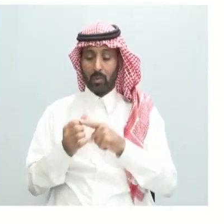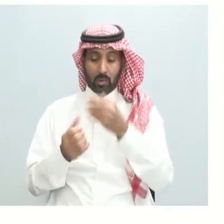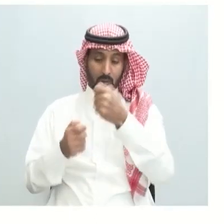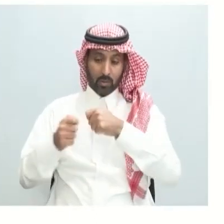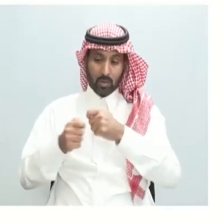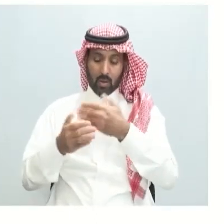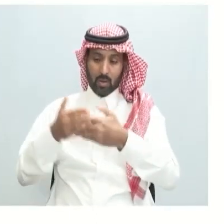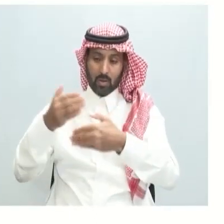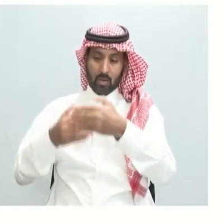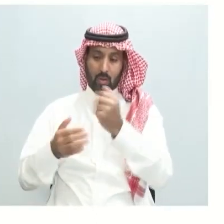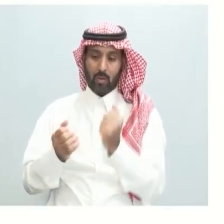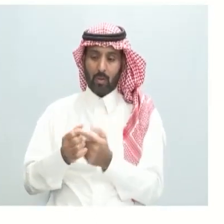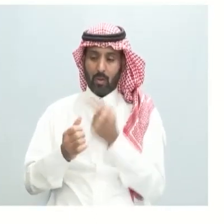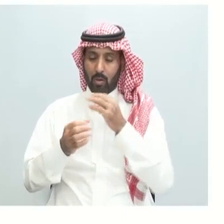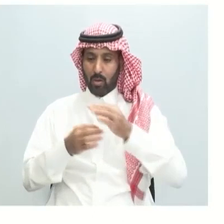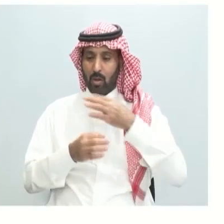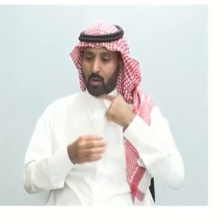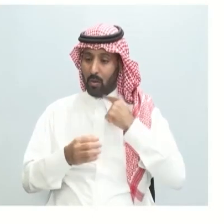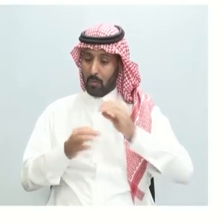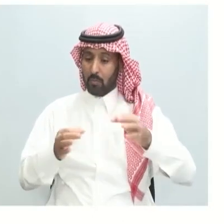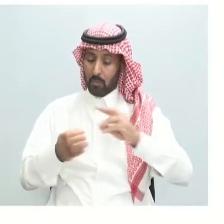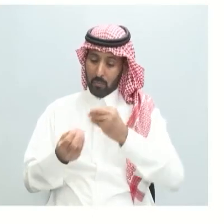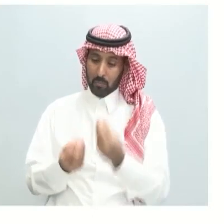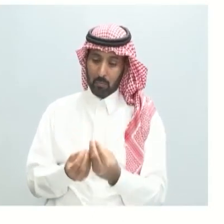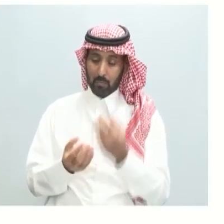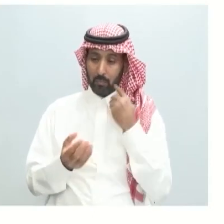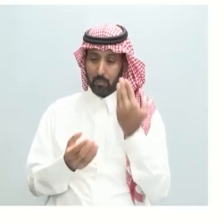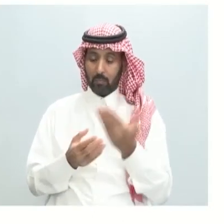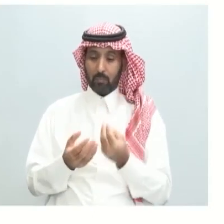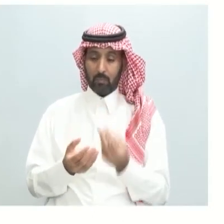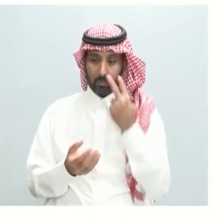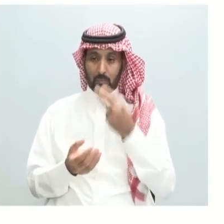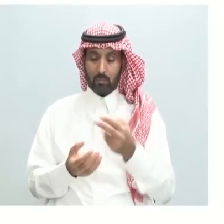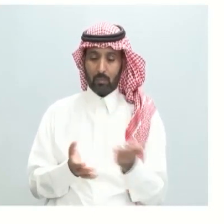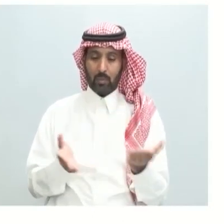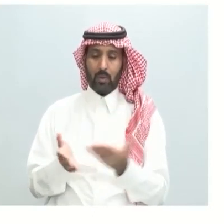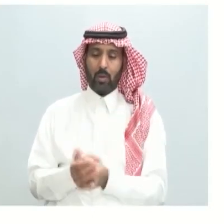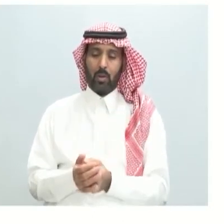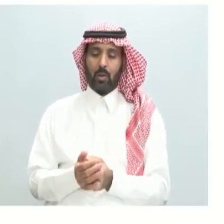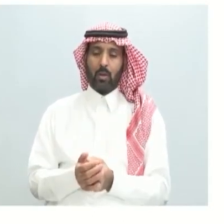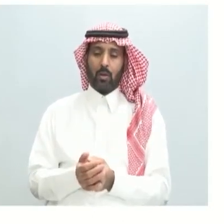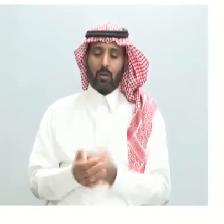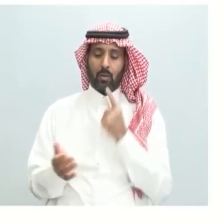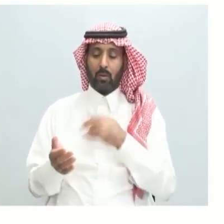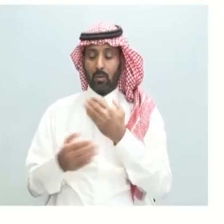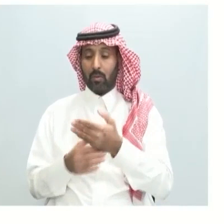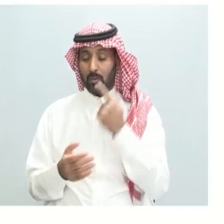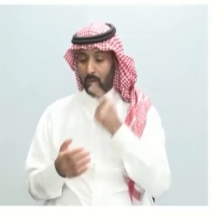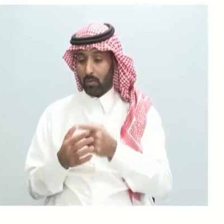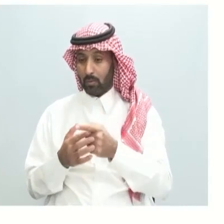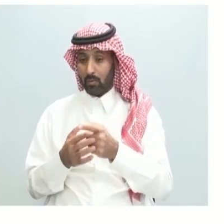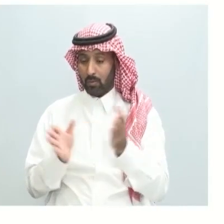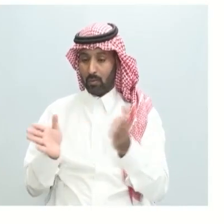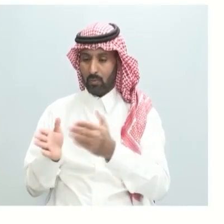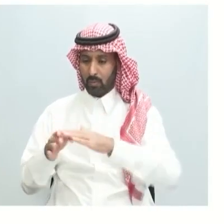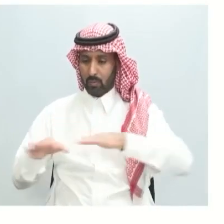material suited for the extreme desert climate, but as a means to create beautiful geometric designs. At-Taif was inscribed